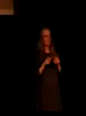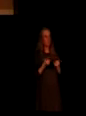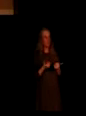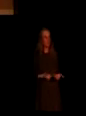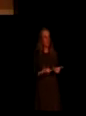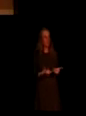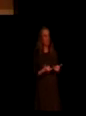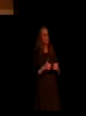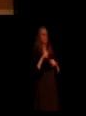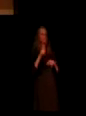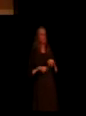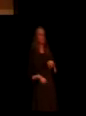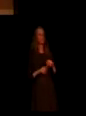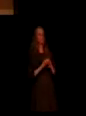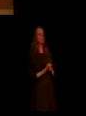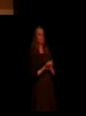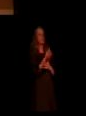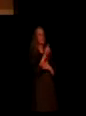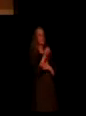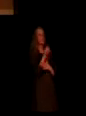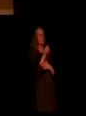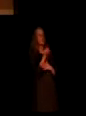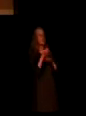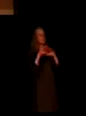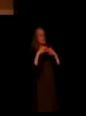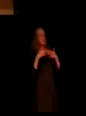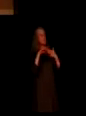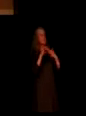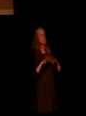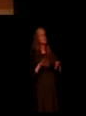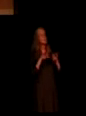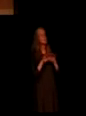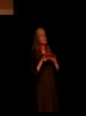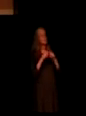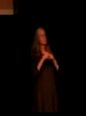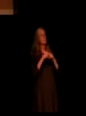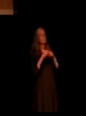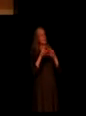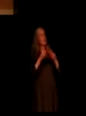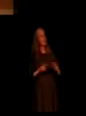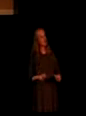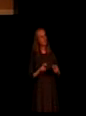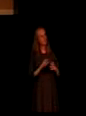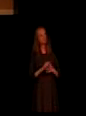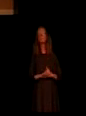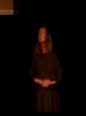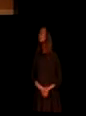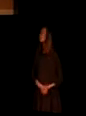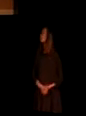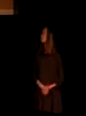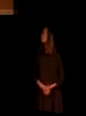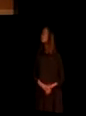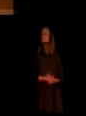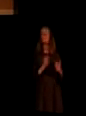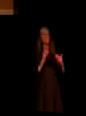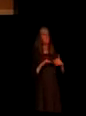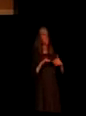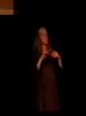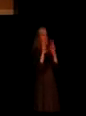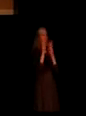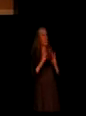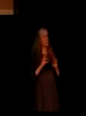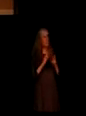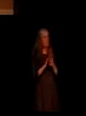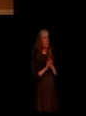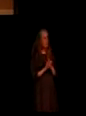again, is the kind of thing our data set is an integral part of the analysis. When you get to climate,